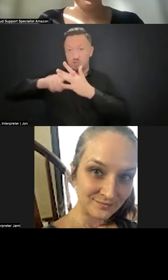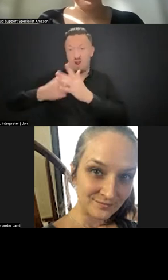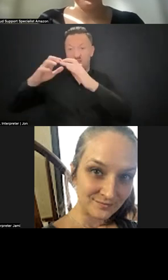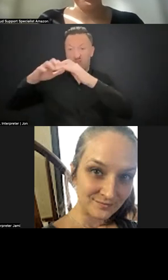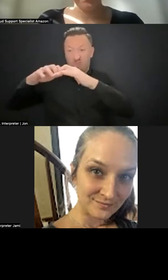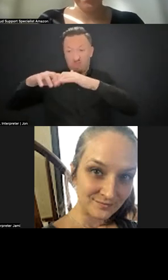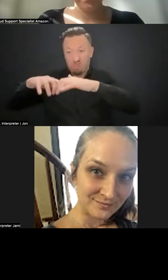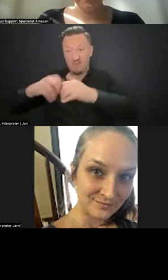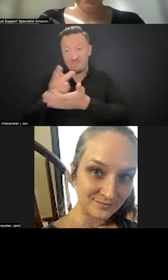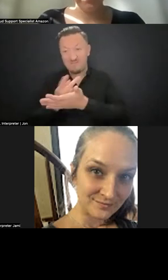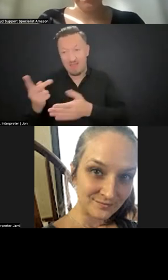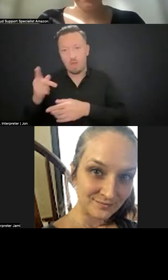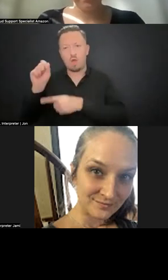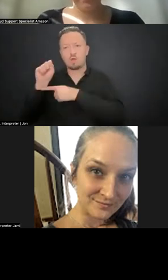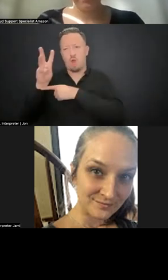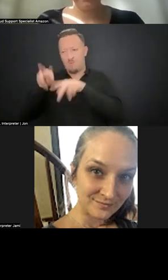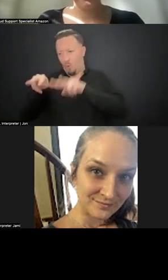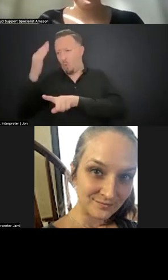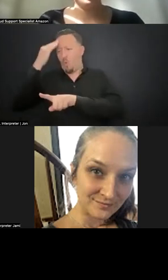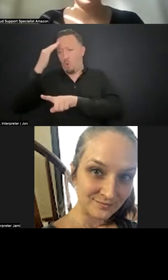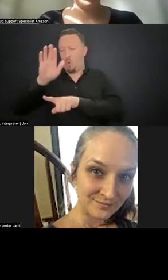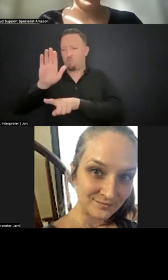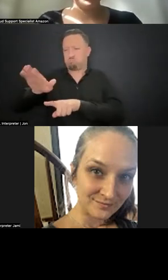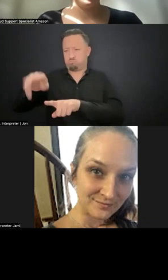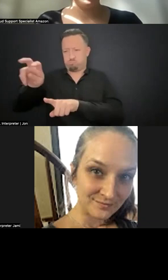server behind the scene. And they give you